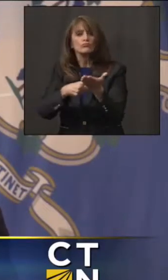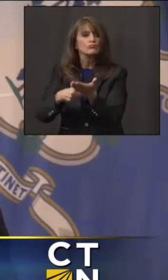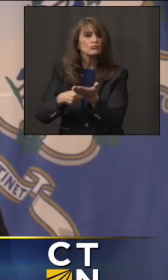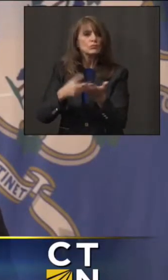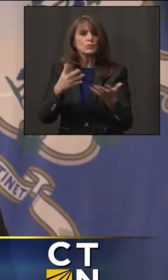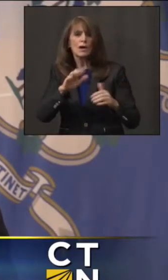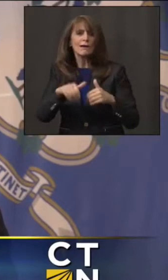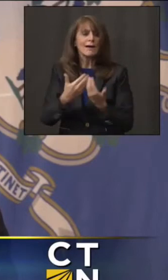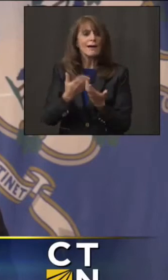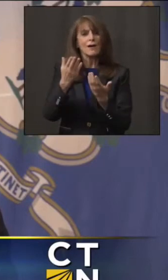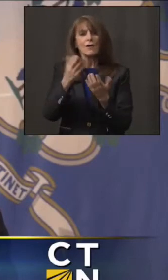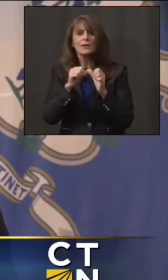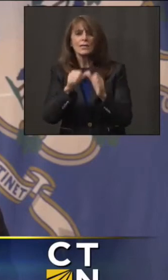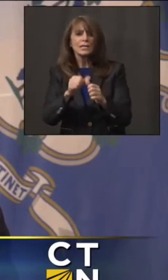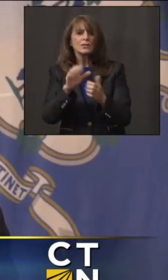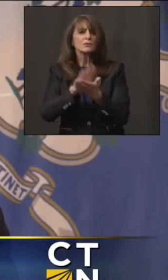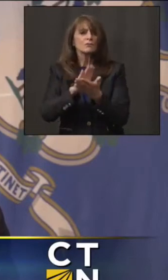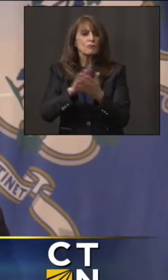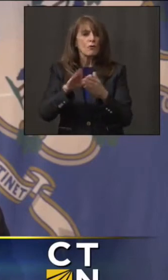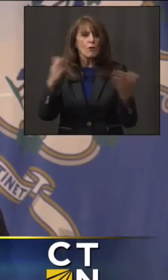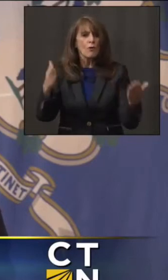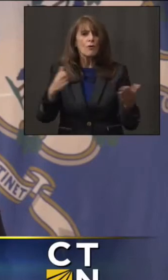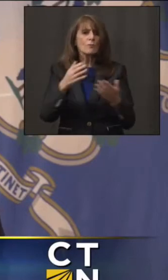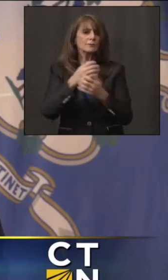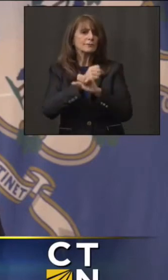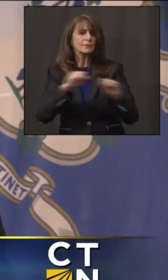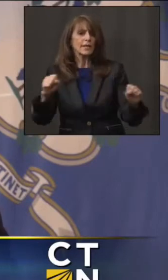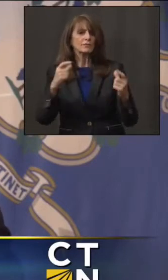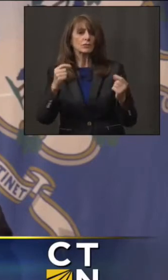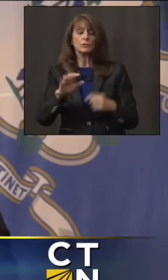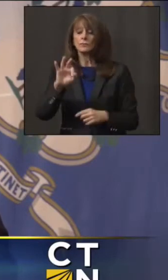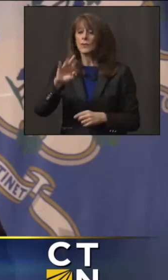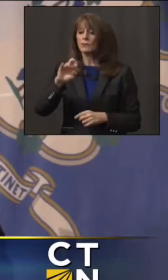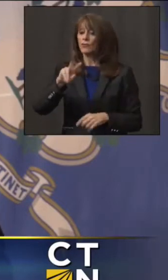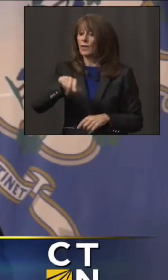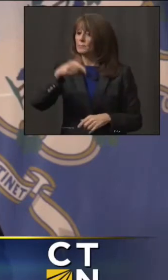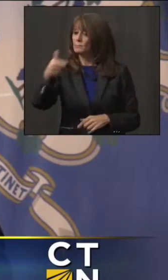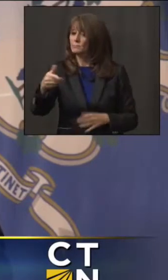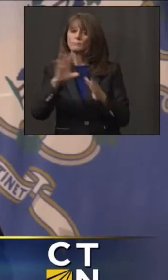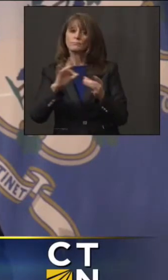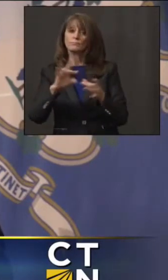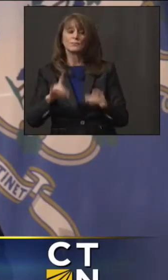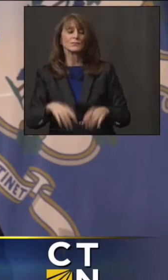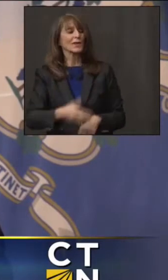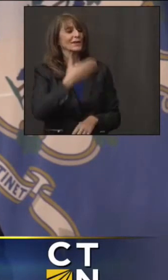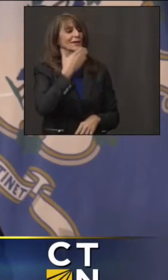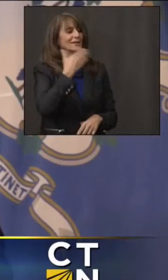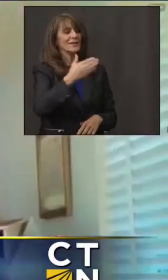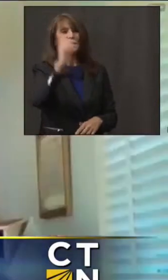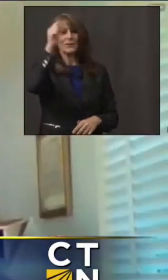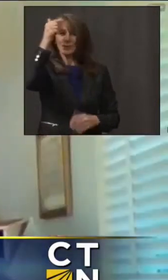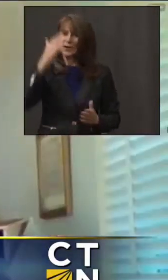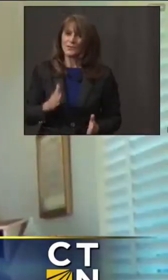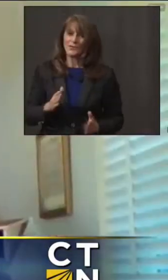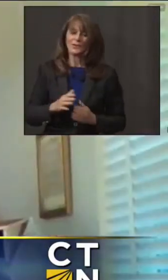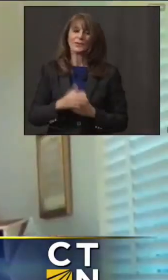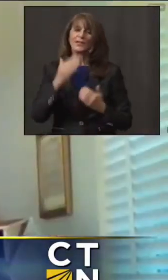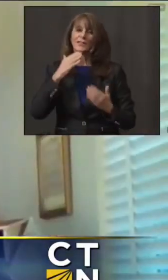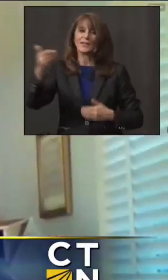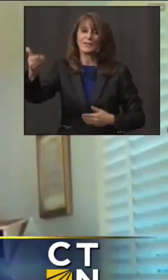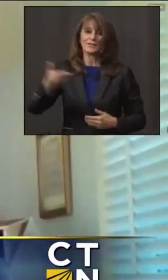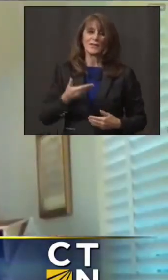can to keep the schools open. Fran, any thoughts? Thank you, Governor, and thank you for having me